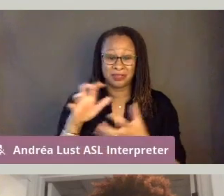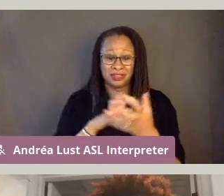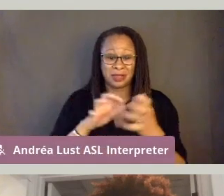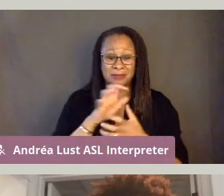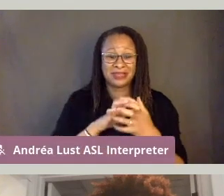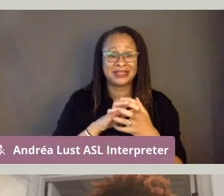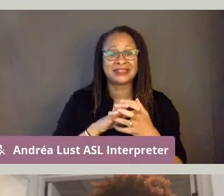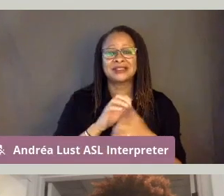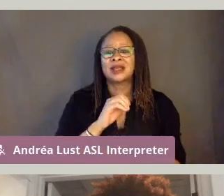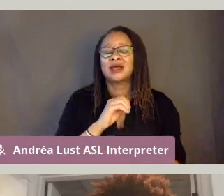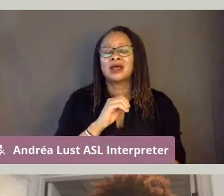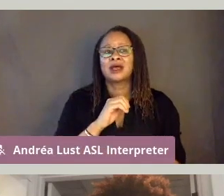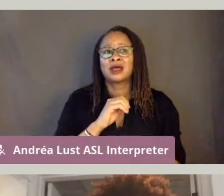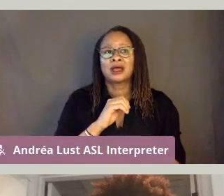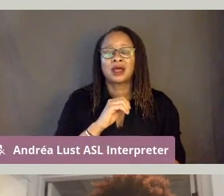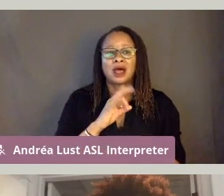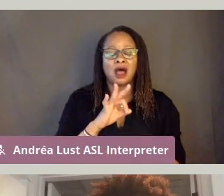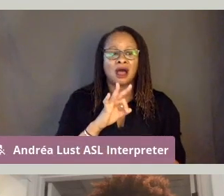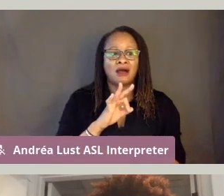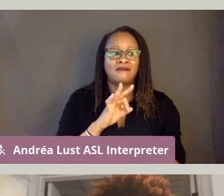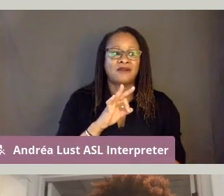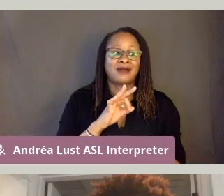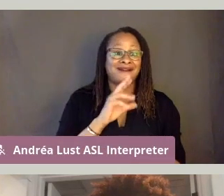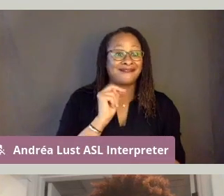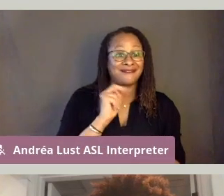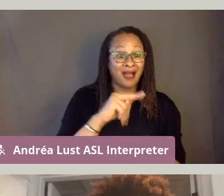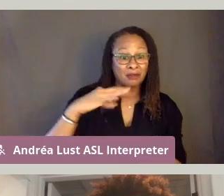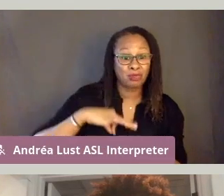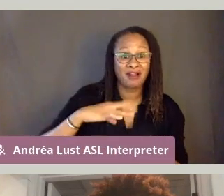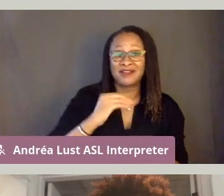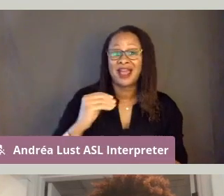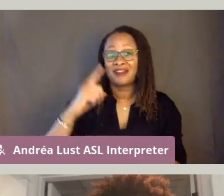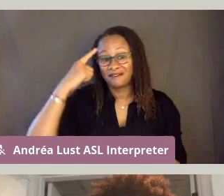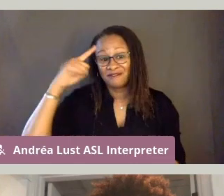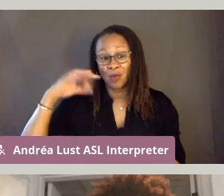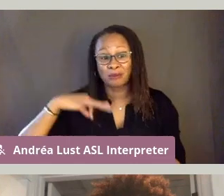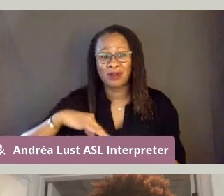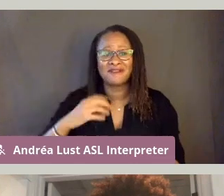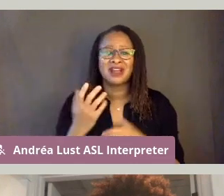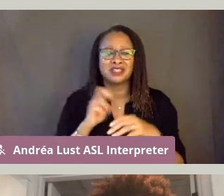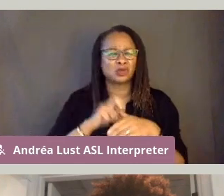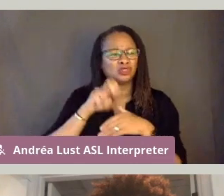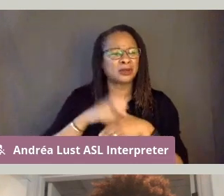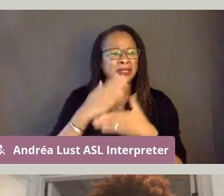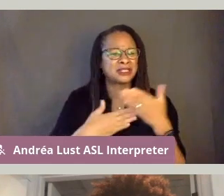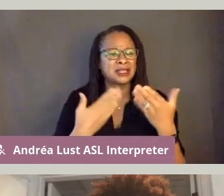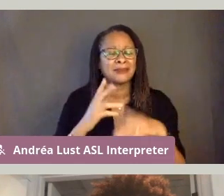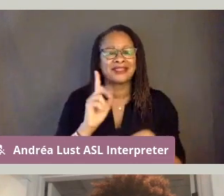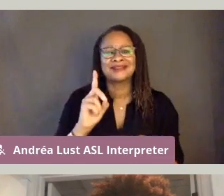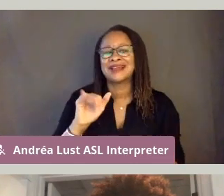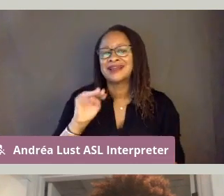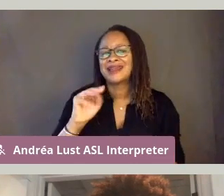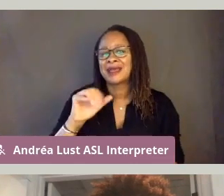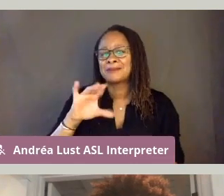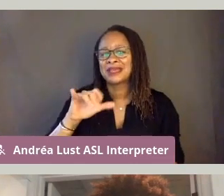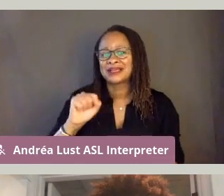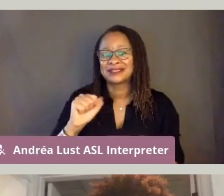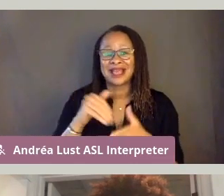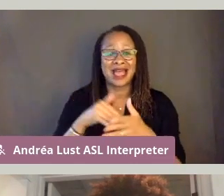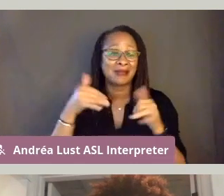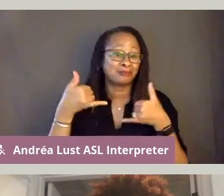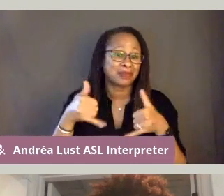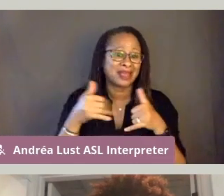for-profit activities kind of under the same umbrella. So diving into some of the mm-hmm. dynamics at play here, can you speak from